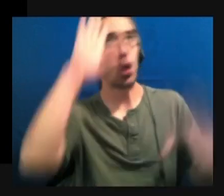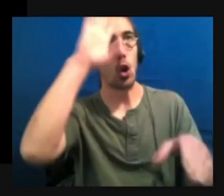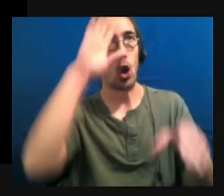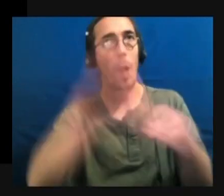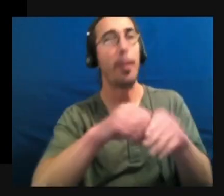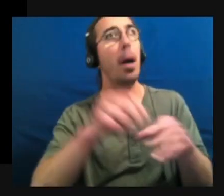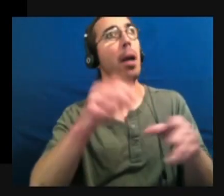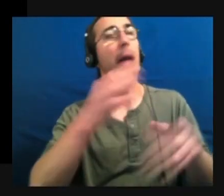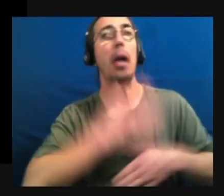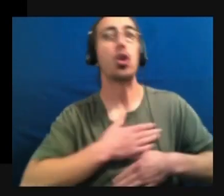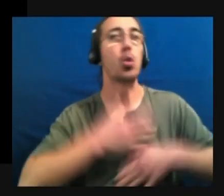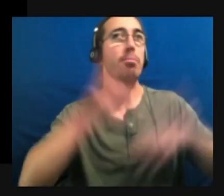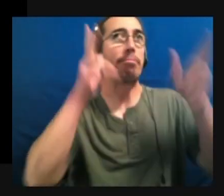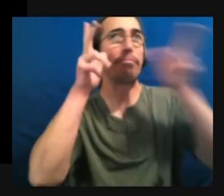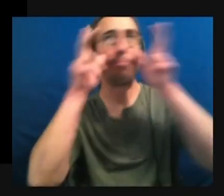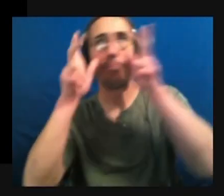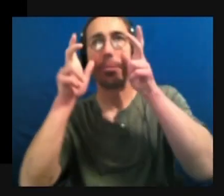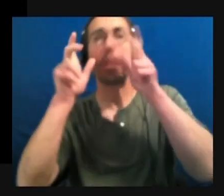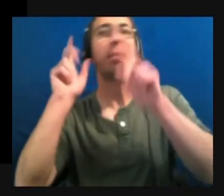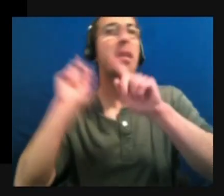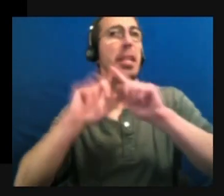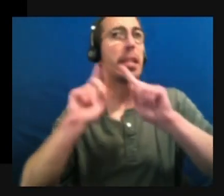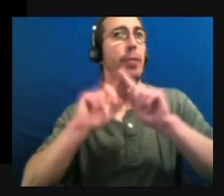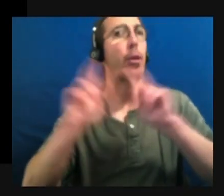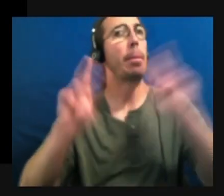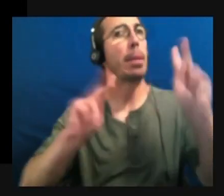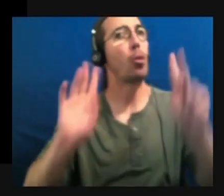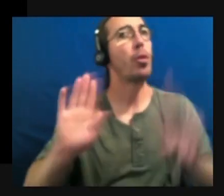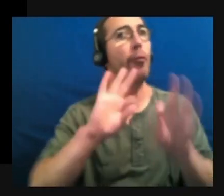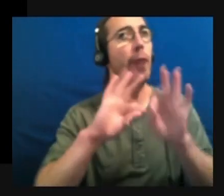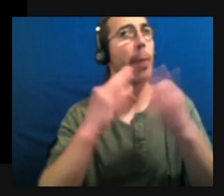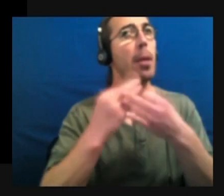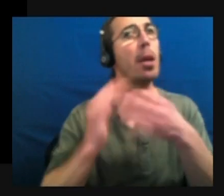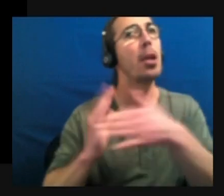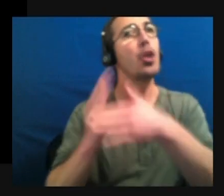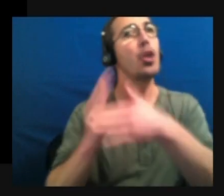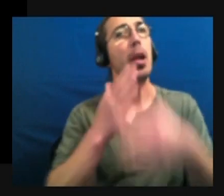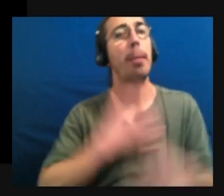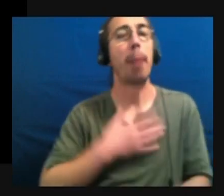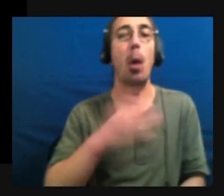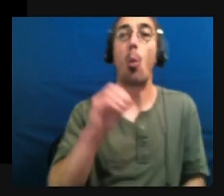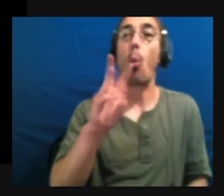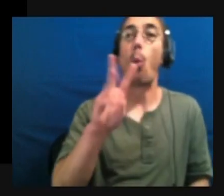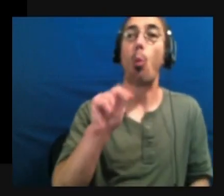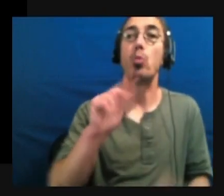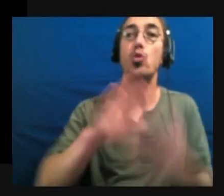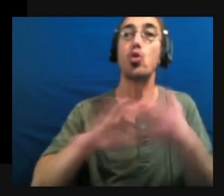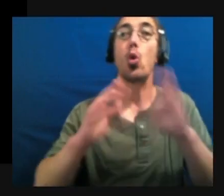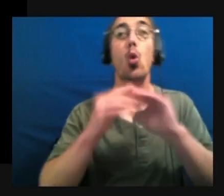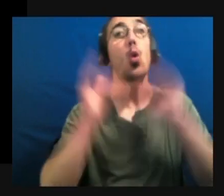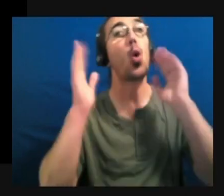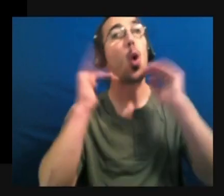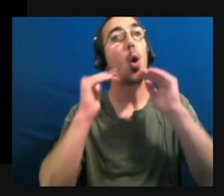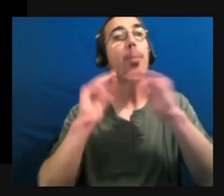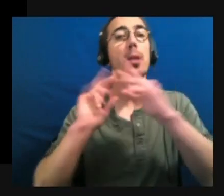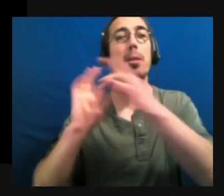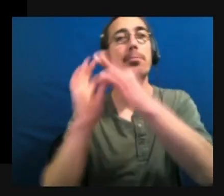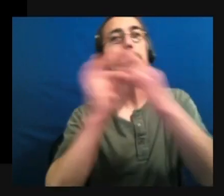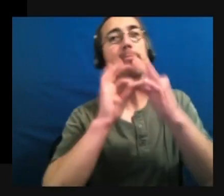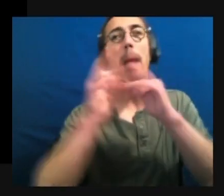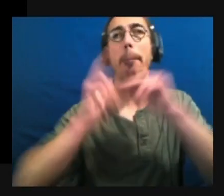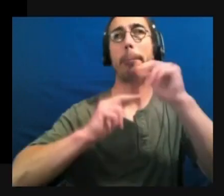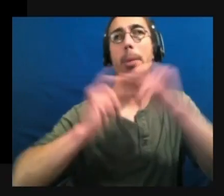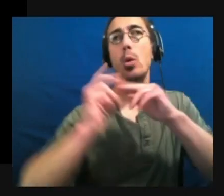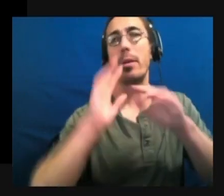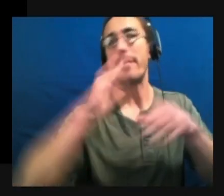kinds of autistic people and their families and sharing my own story in hopes to build a more truly inclusive